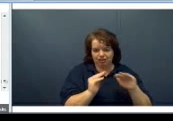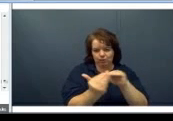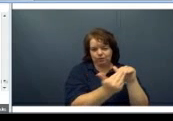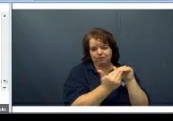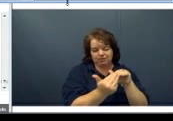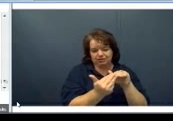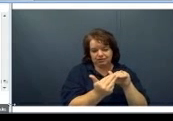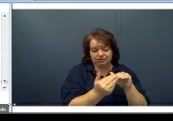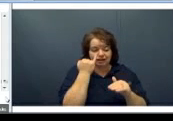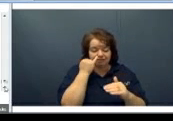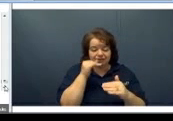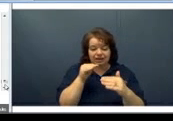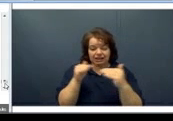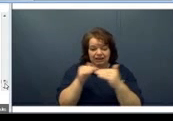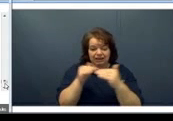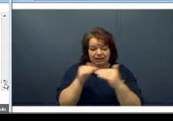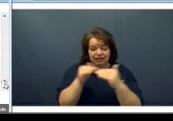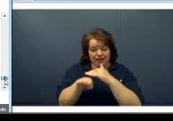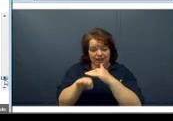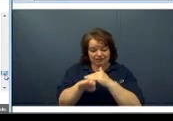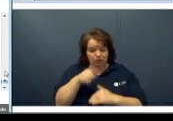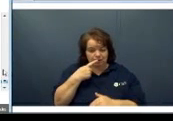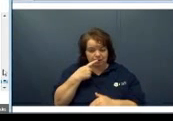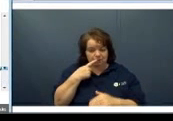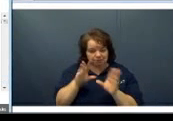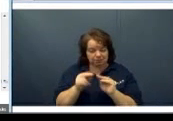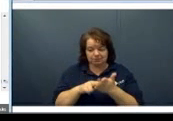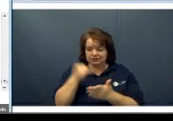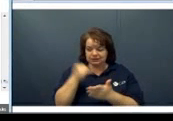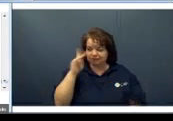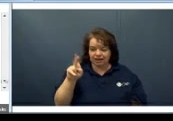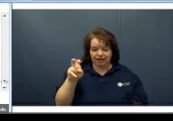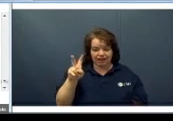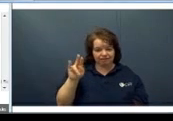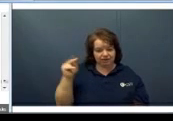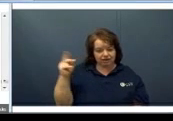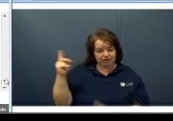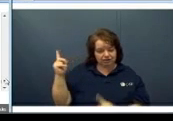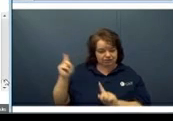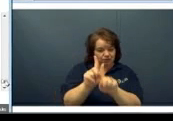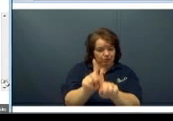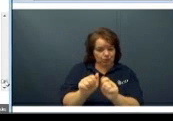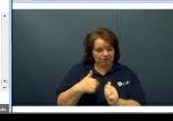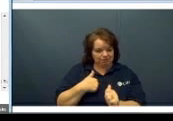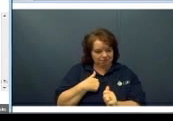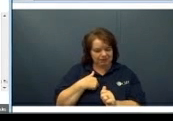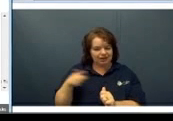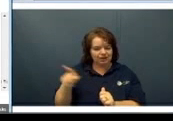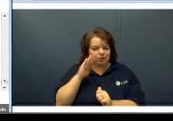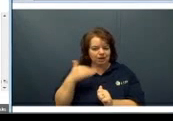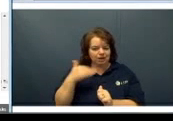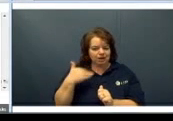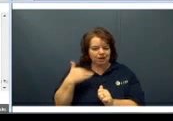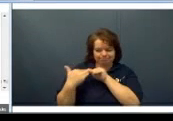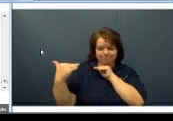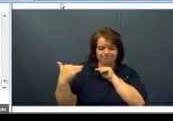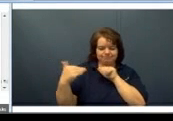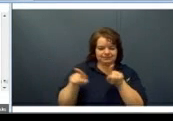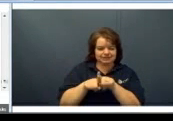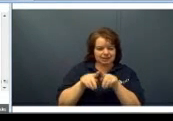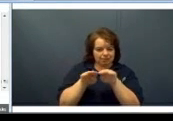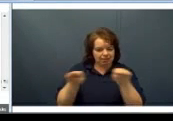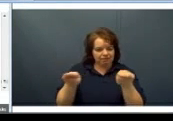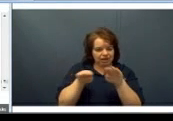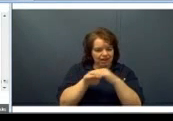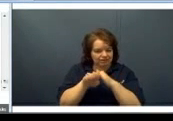equivalent. If we have equal access for a public meeting, that means that if Kevin walks in with me, he